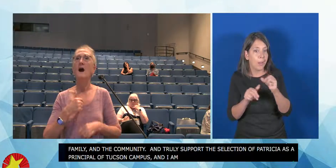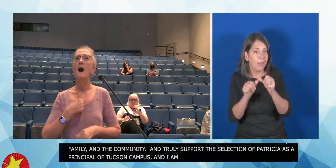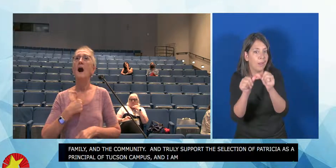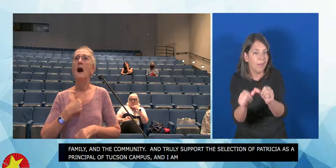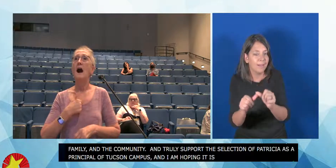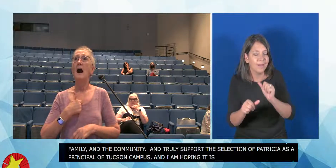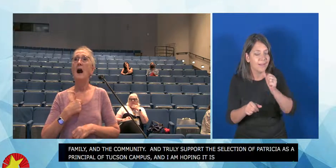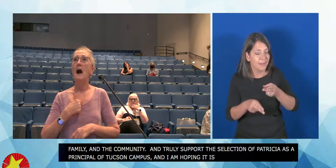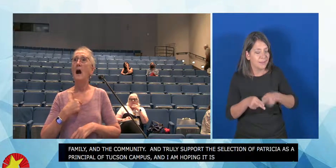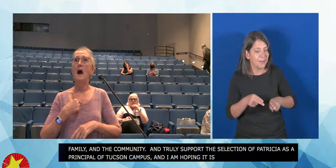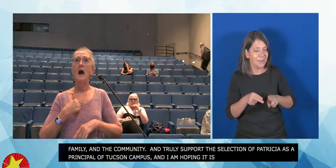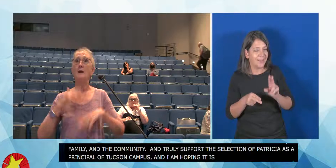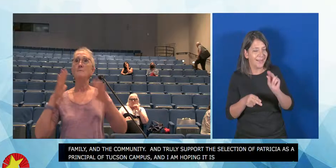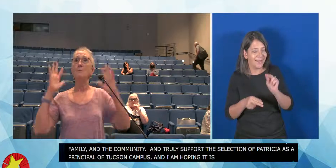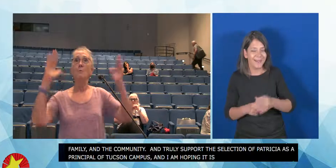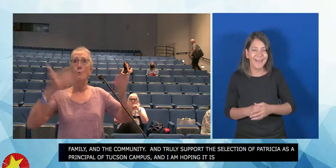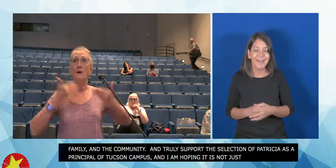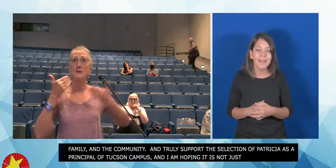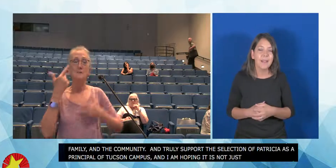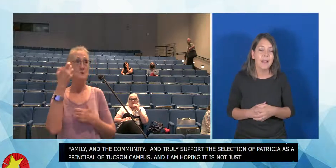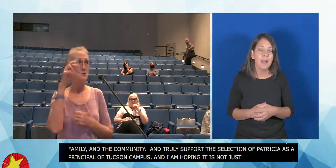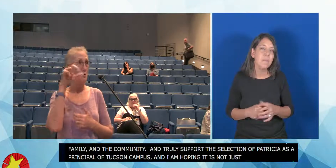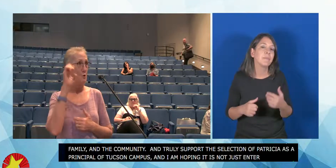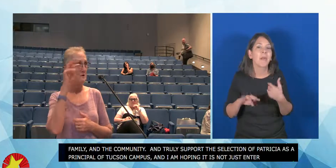Fourth, I want to add,